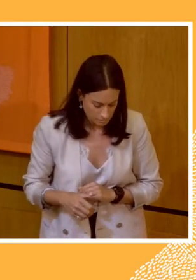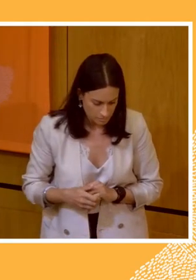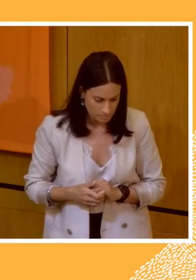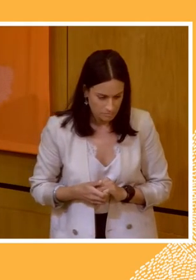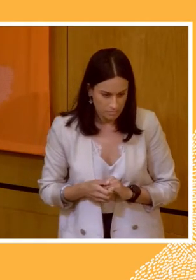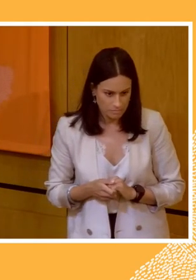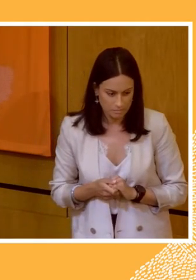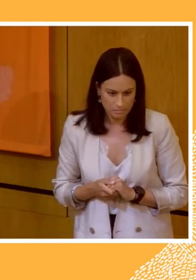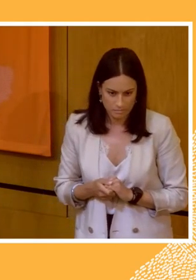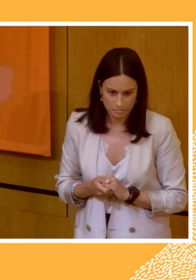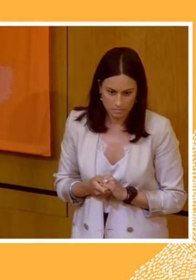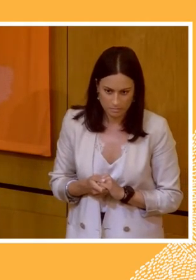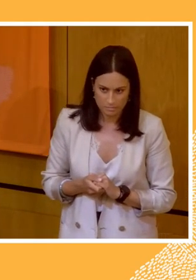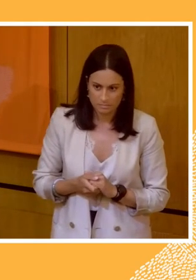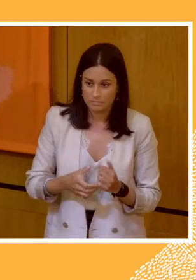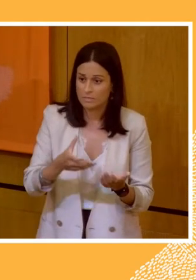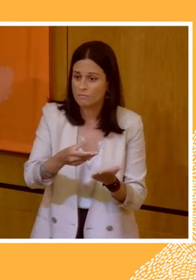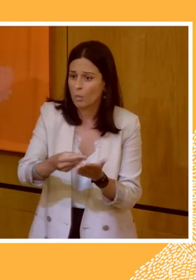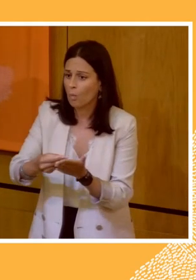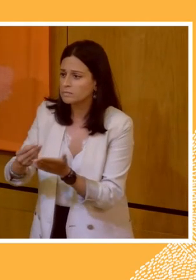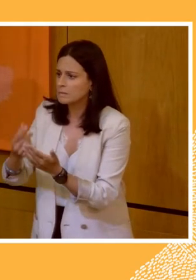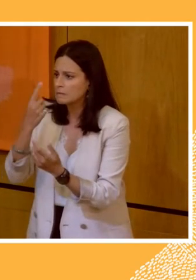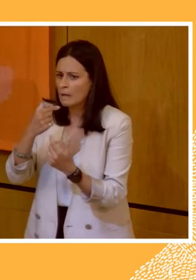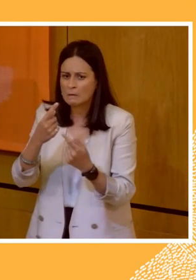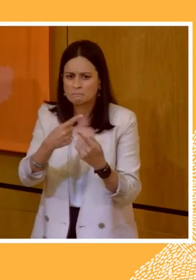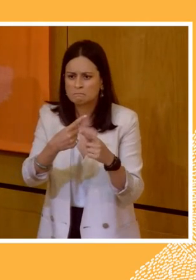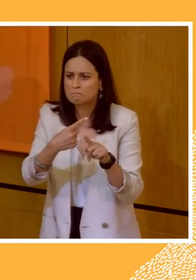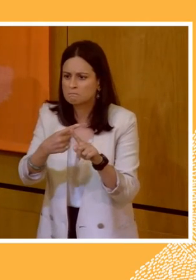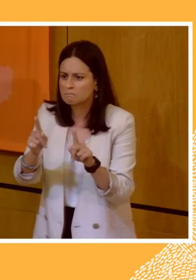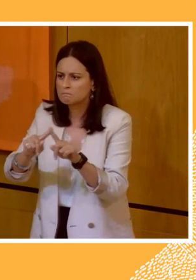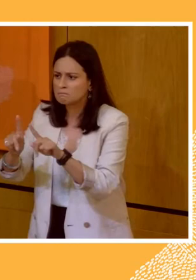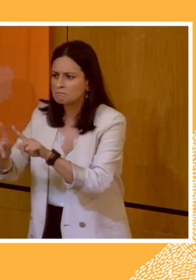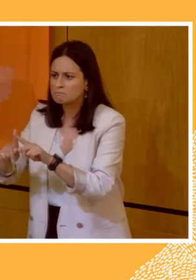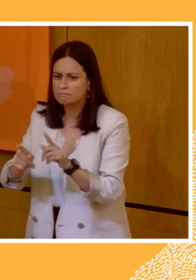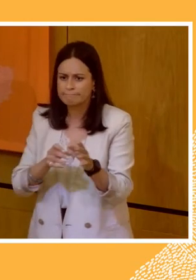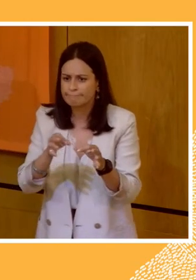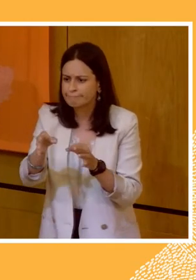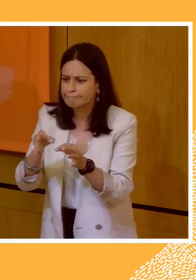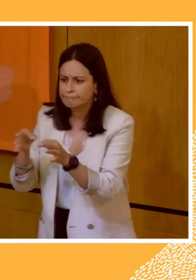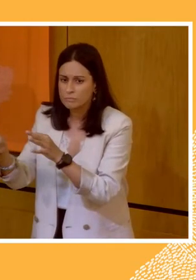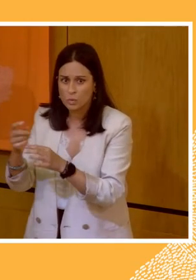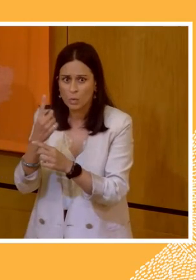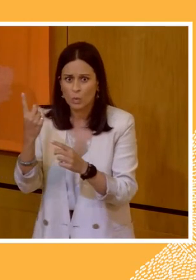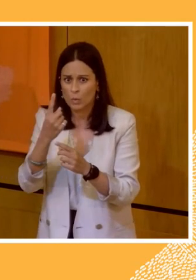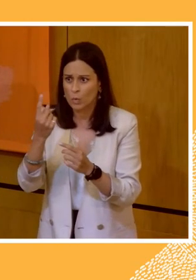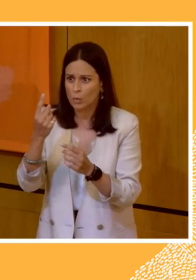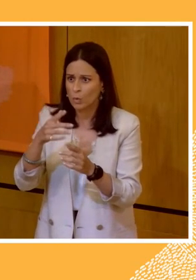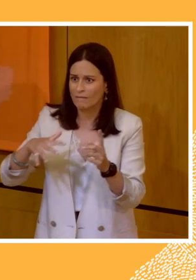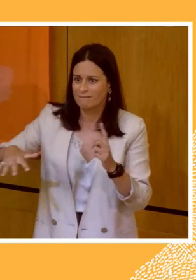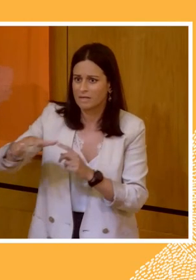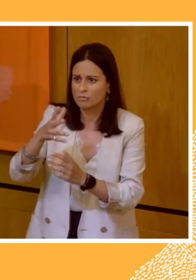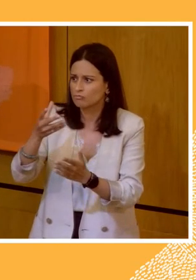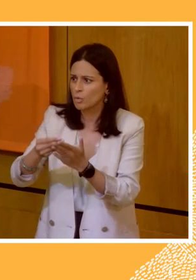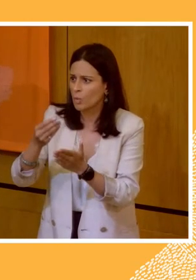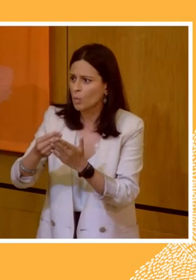So, there's a lot of different styles of recording, right? And I think a lot of people... doesn't anyone in here do field recording? I should have asked that at the top.